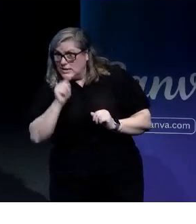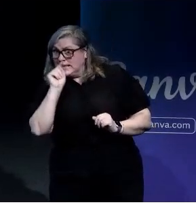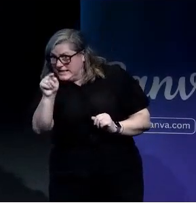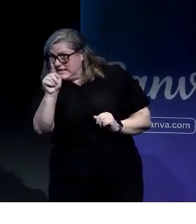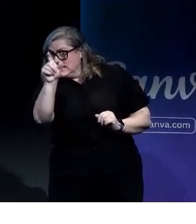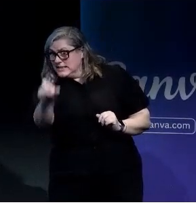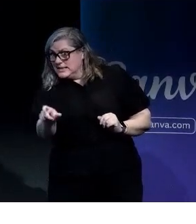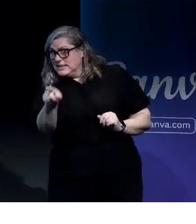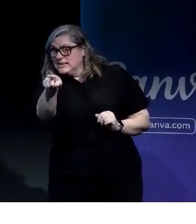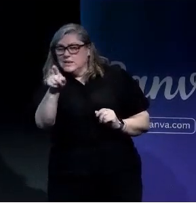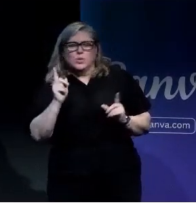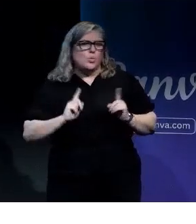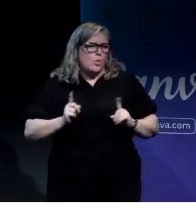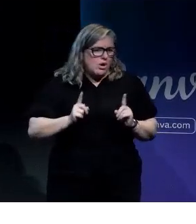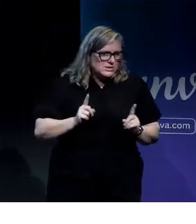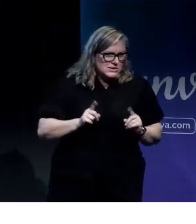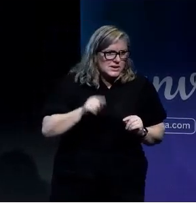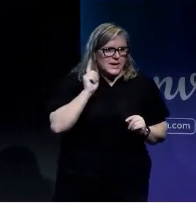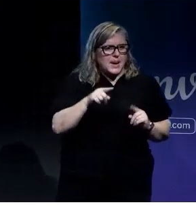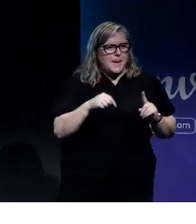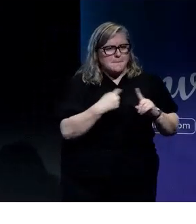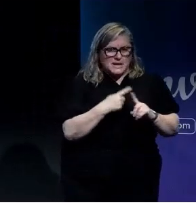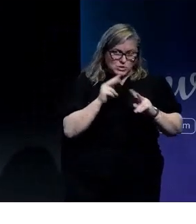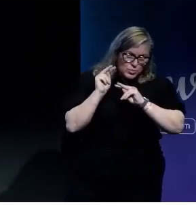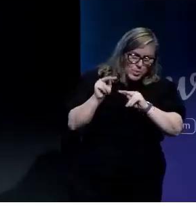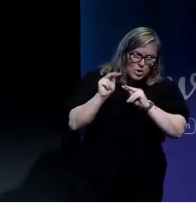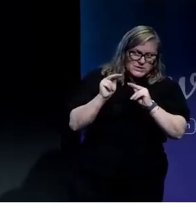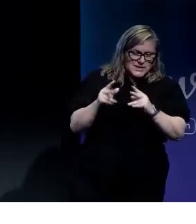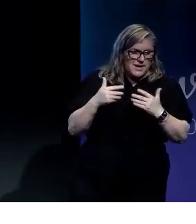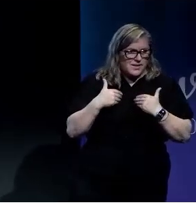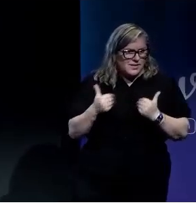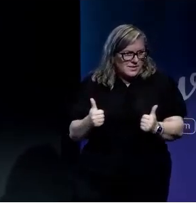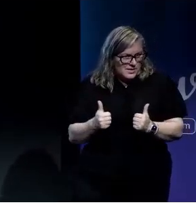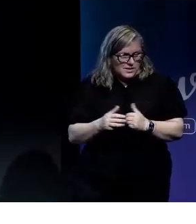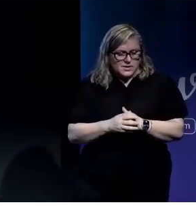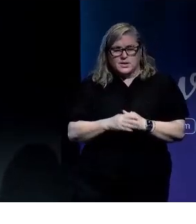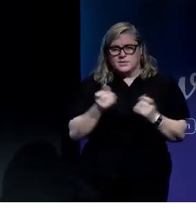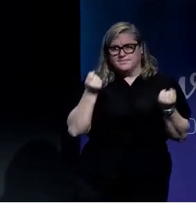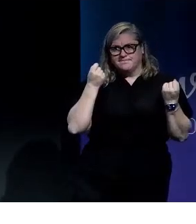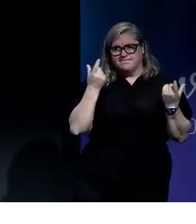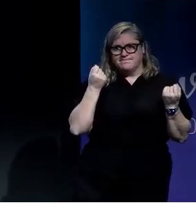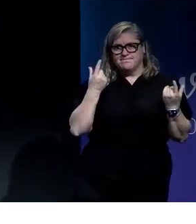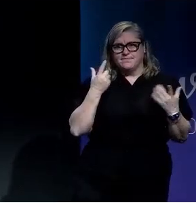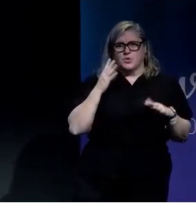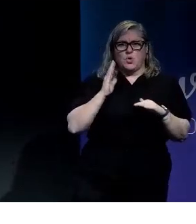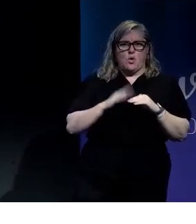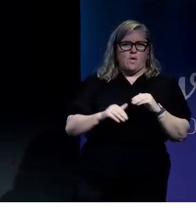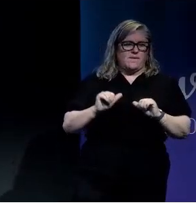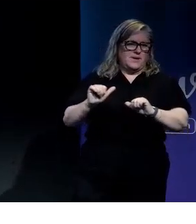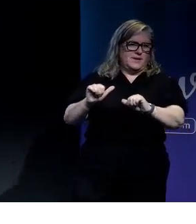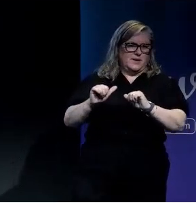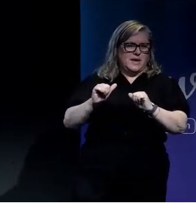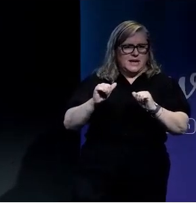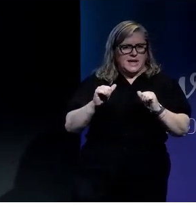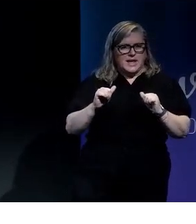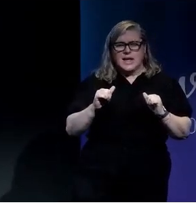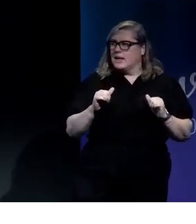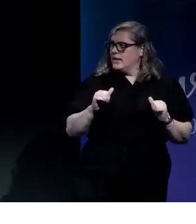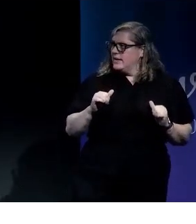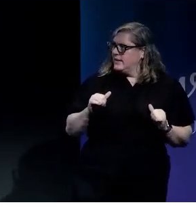that you're actually monitoring them effectively and understanding and have a clear